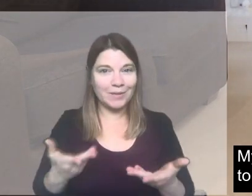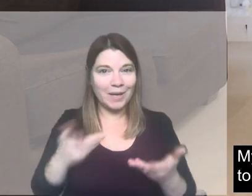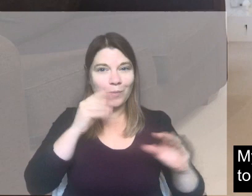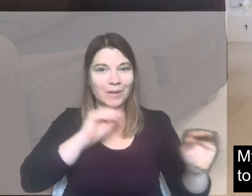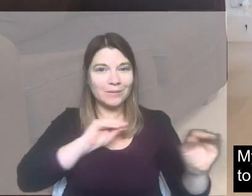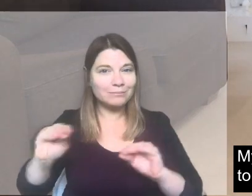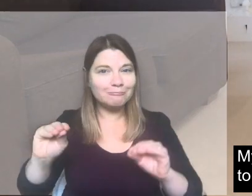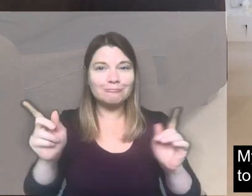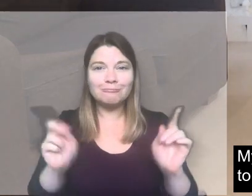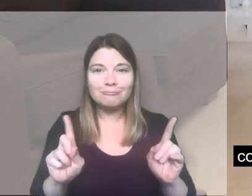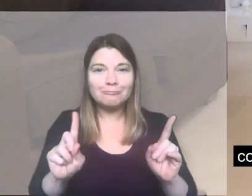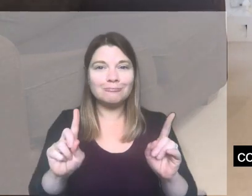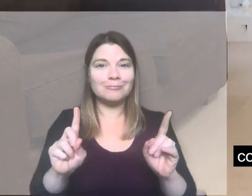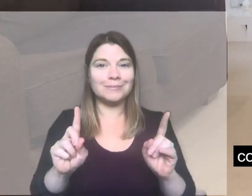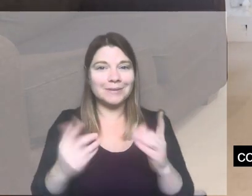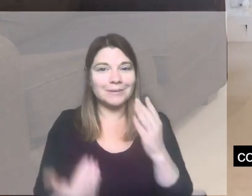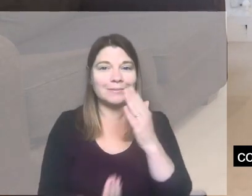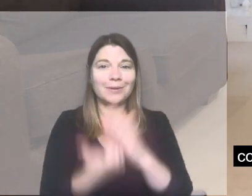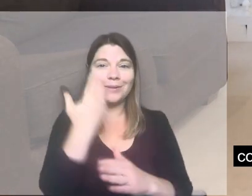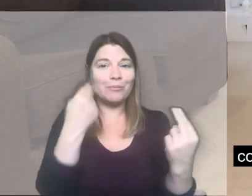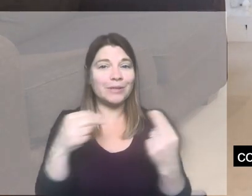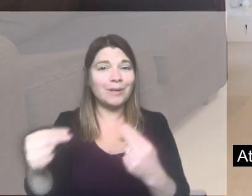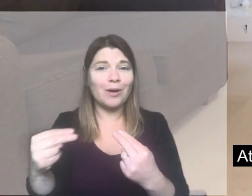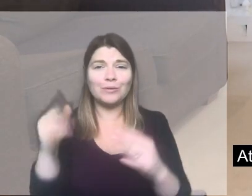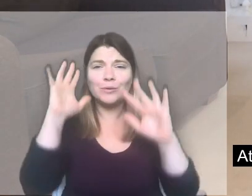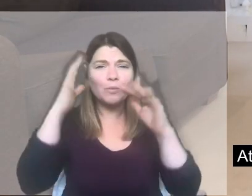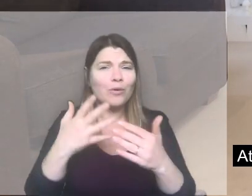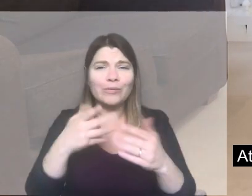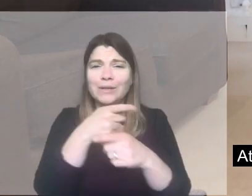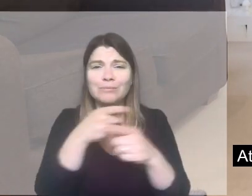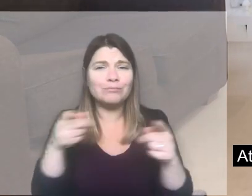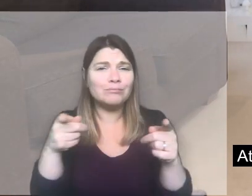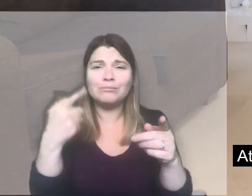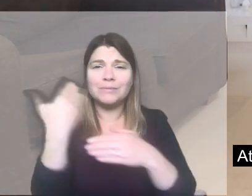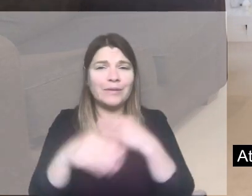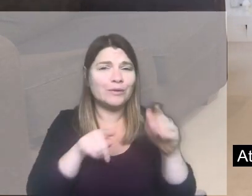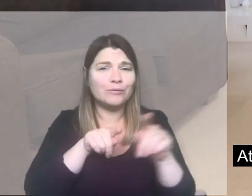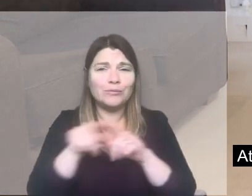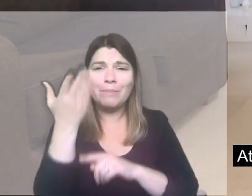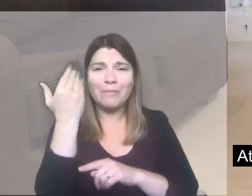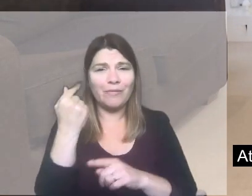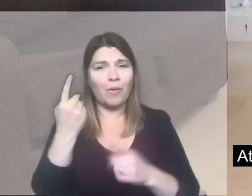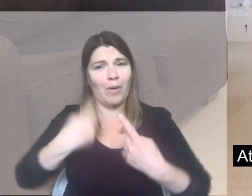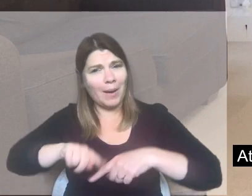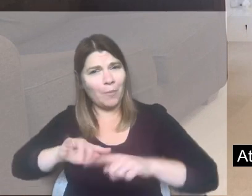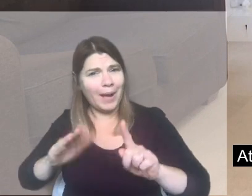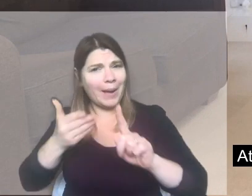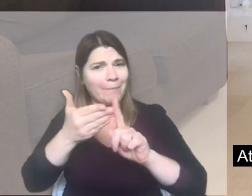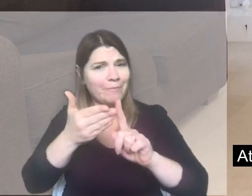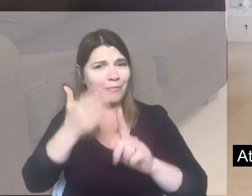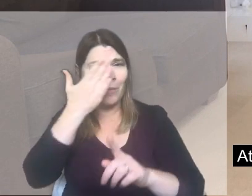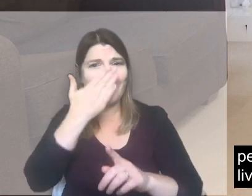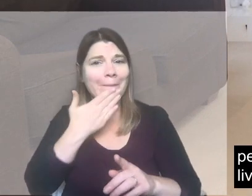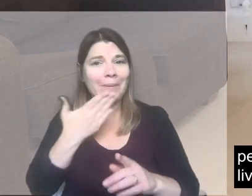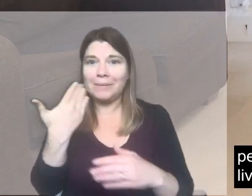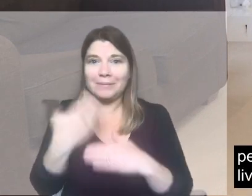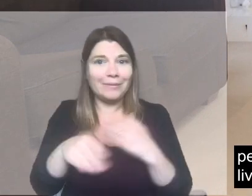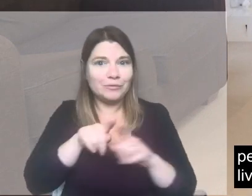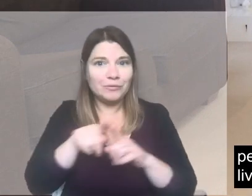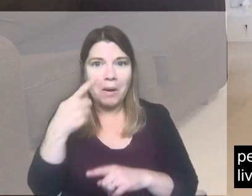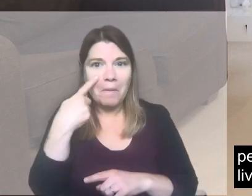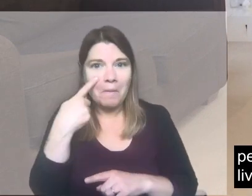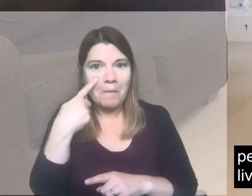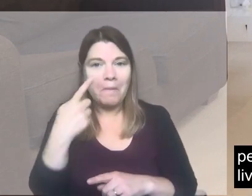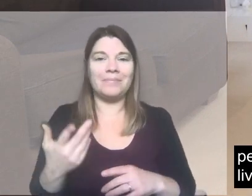a beginner's contemporary dance class. At this time, Sense Arts are really keen to ensure that as many people